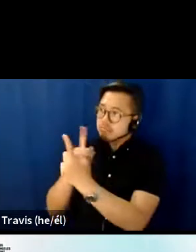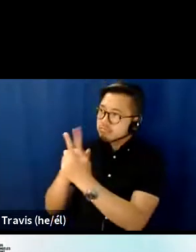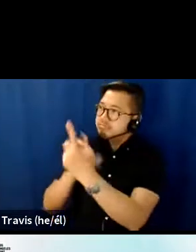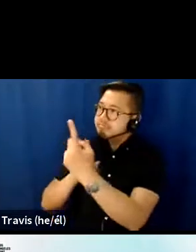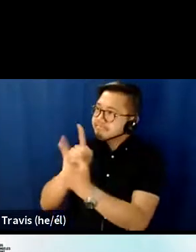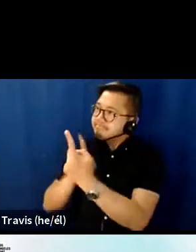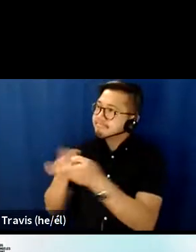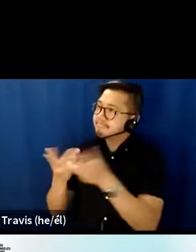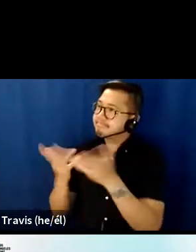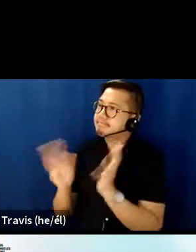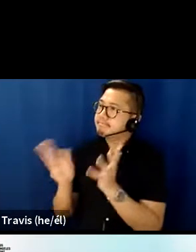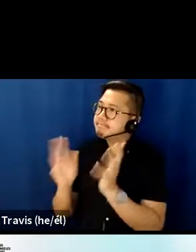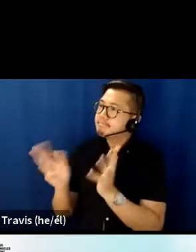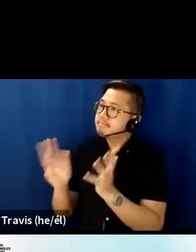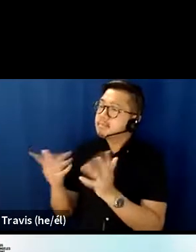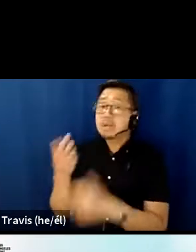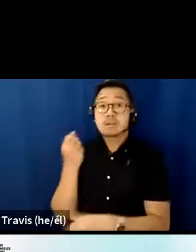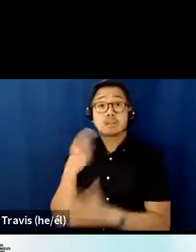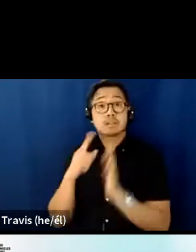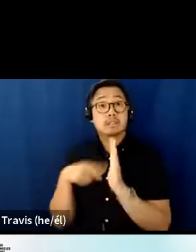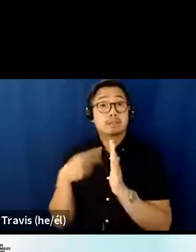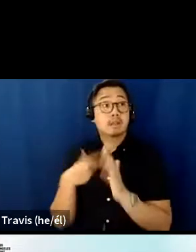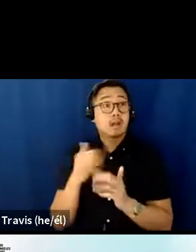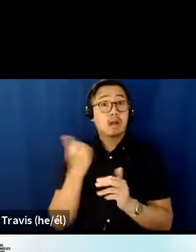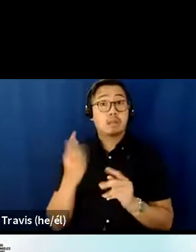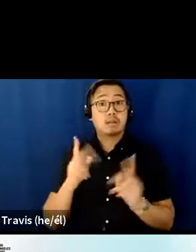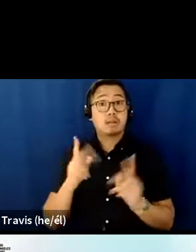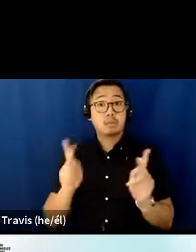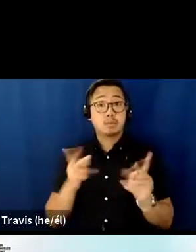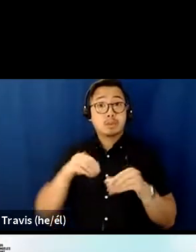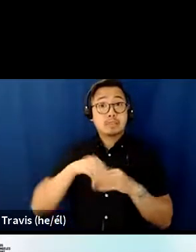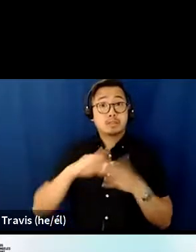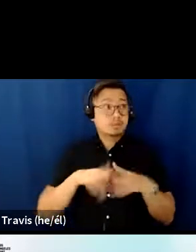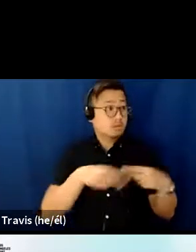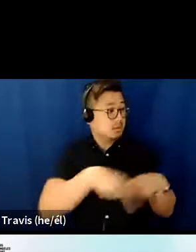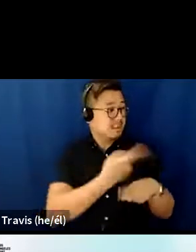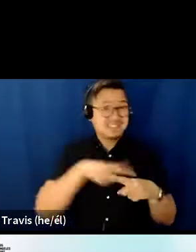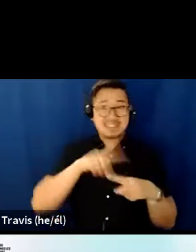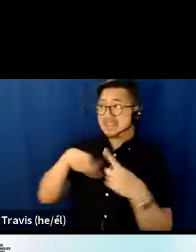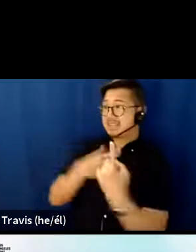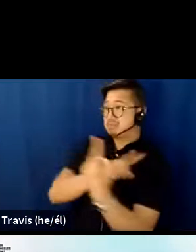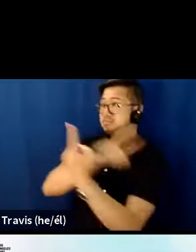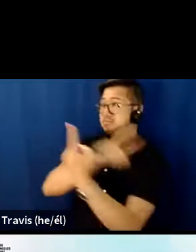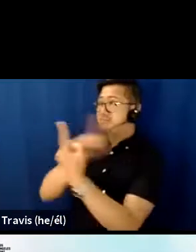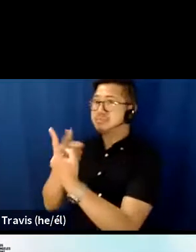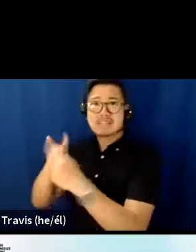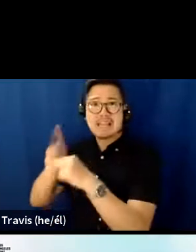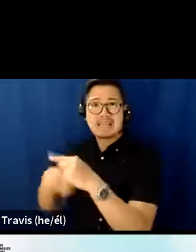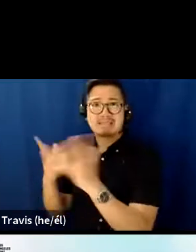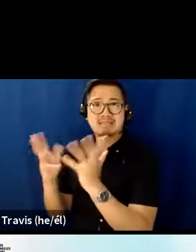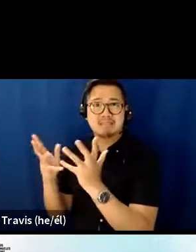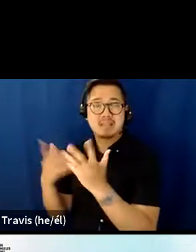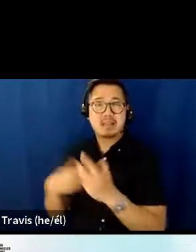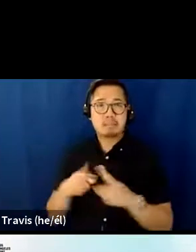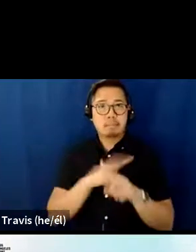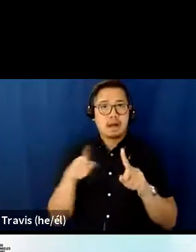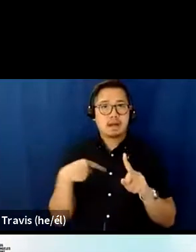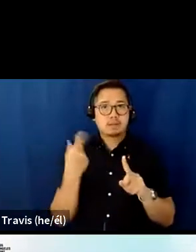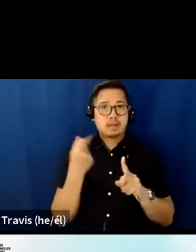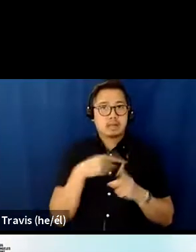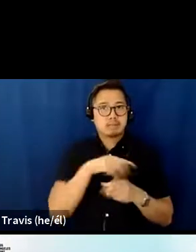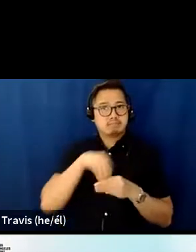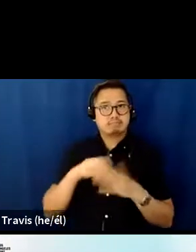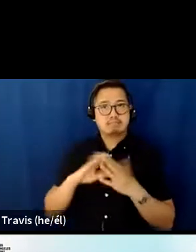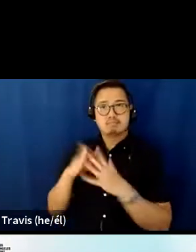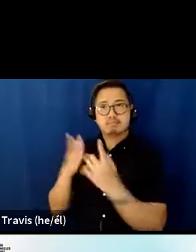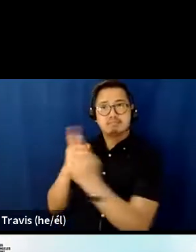a lot because somebody can't get to that table. Somebody, a lot of us still ain't making it to the tables. And I know me working, I have a thing in faith communities and